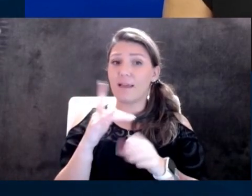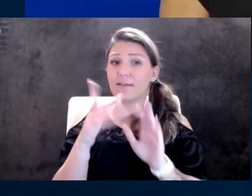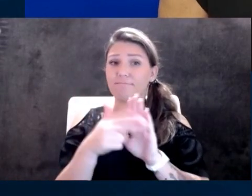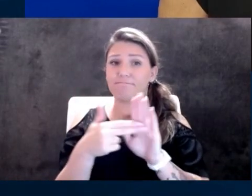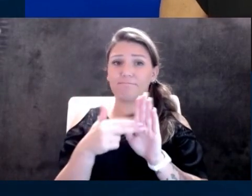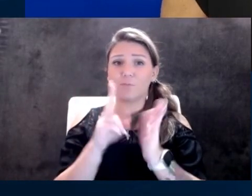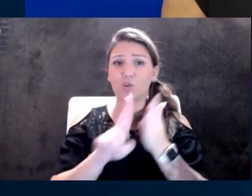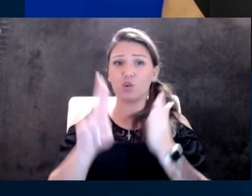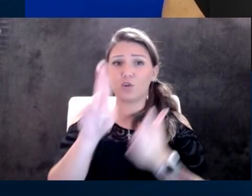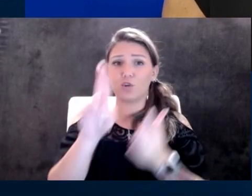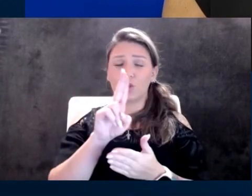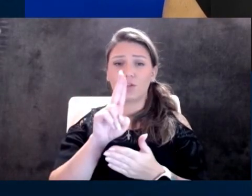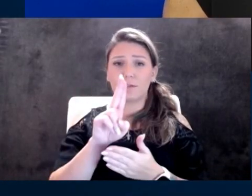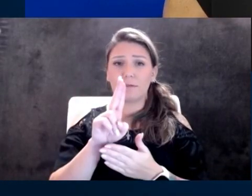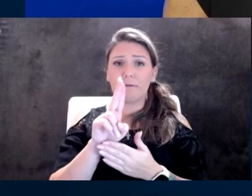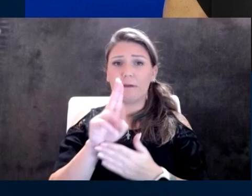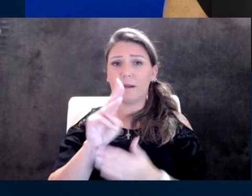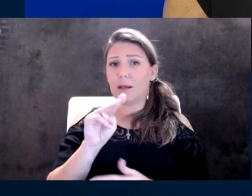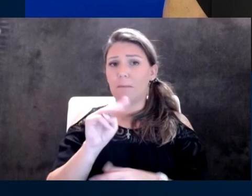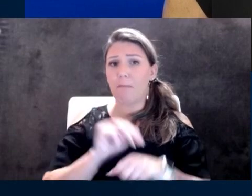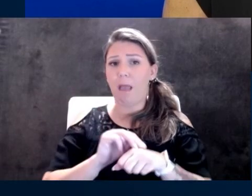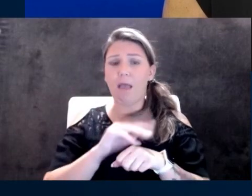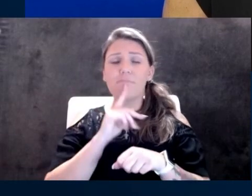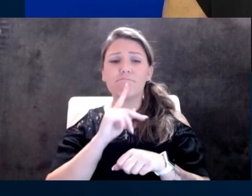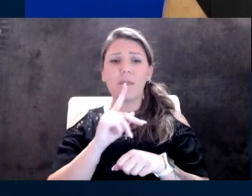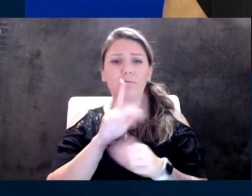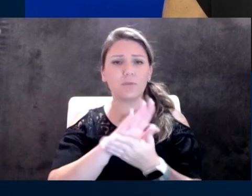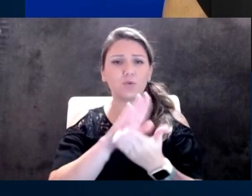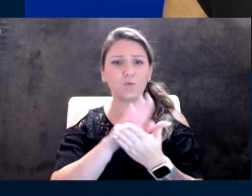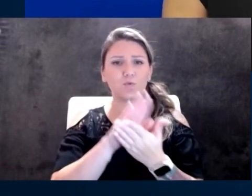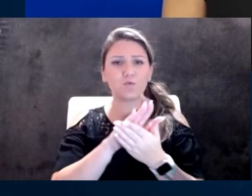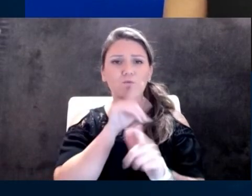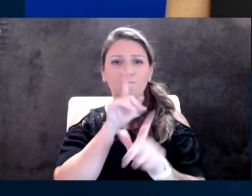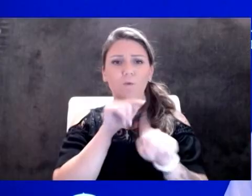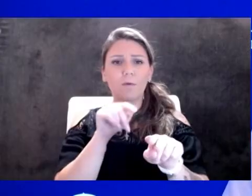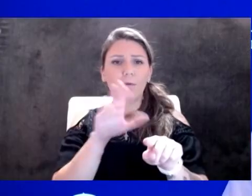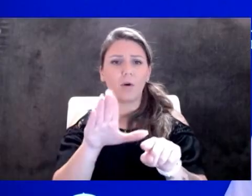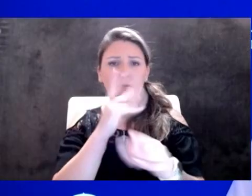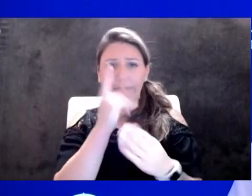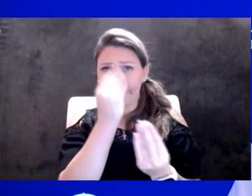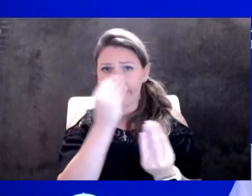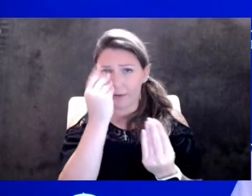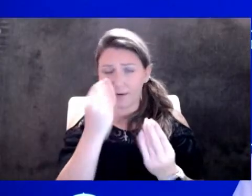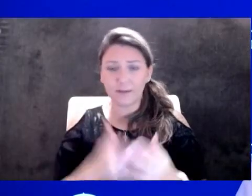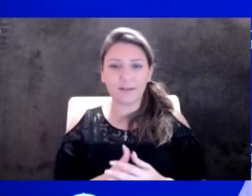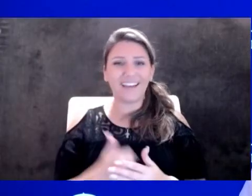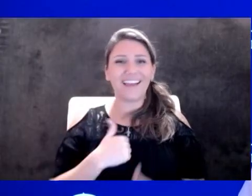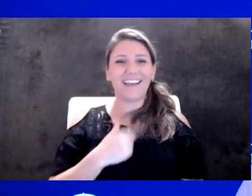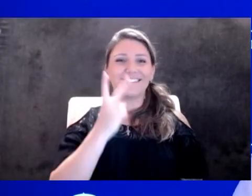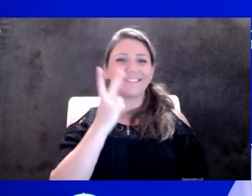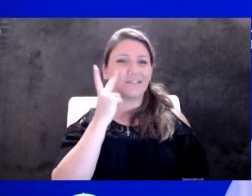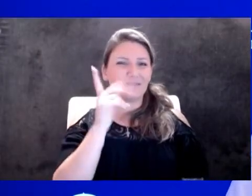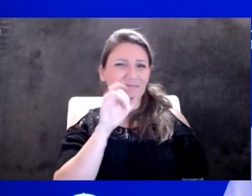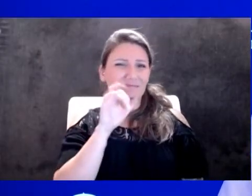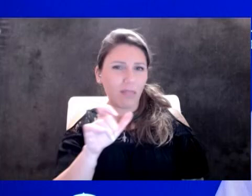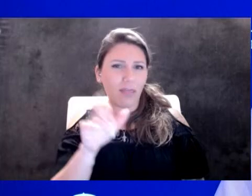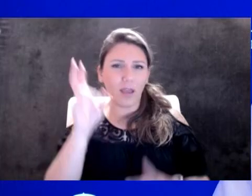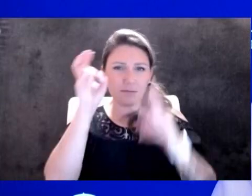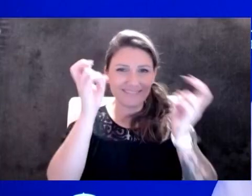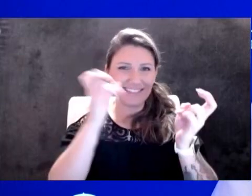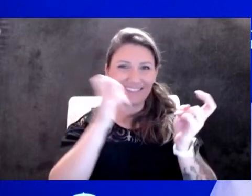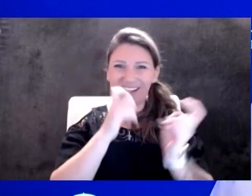Miller School of Medicine report. What are your thoughts? What have you heard of that? Yeah, I just saw the headline. I haven't seen the article